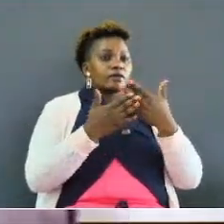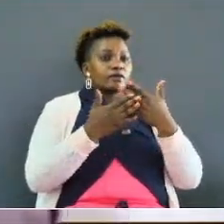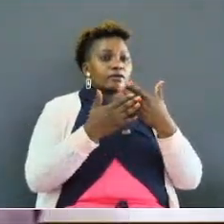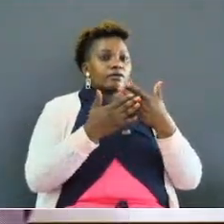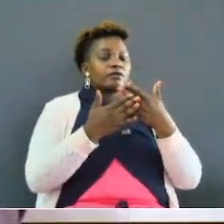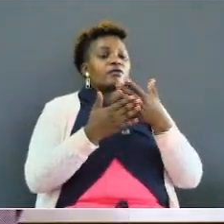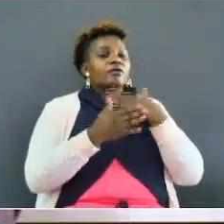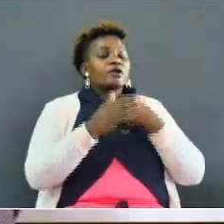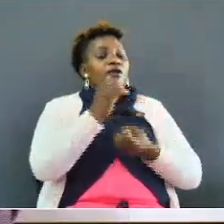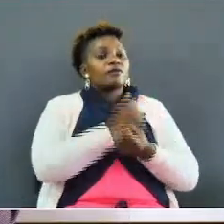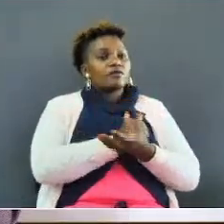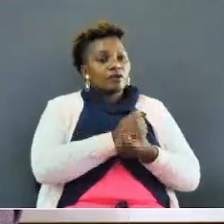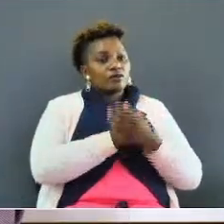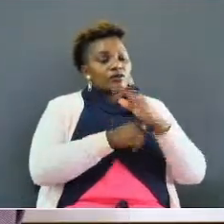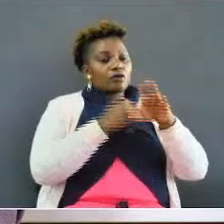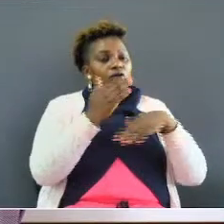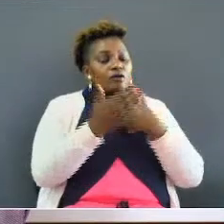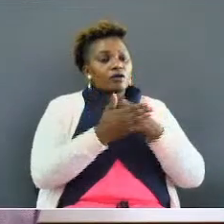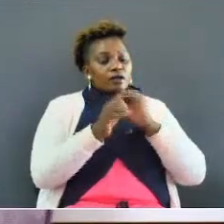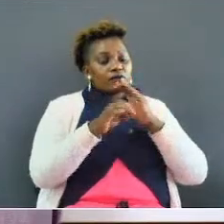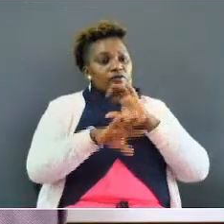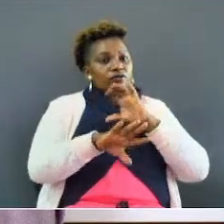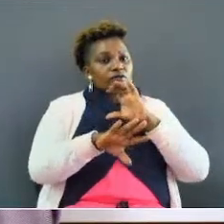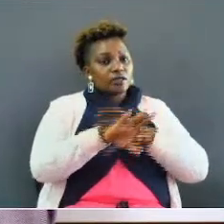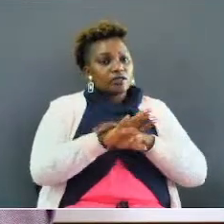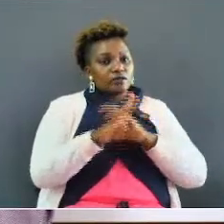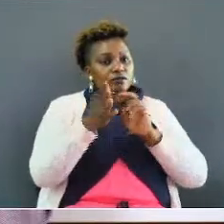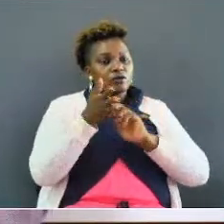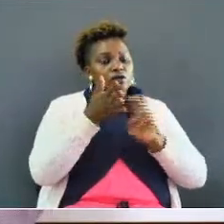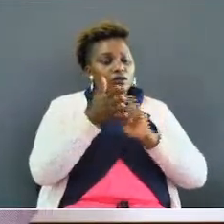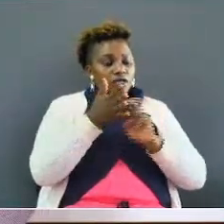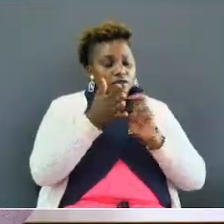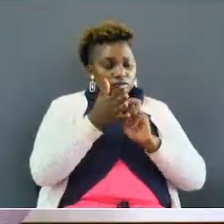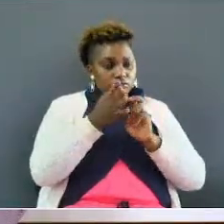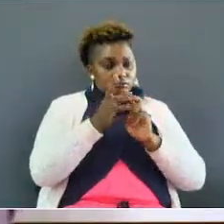would advise that all of us, if you get contact with